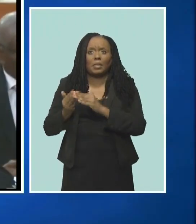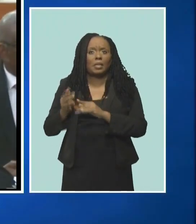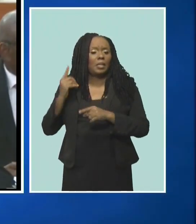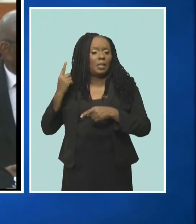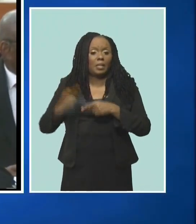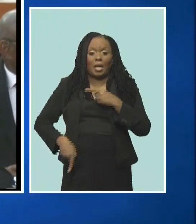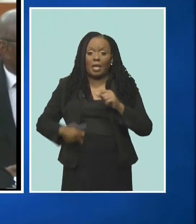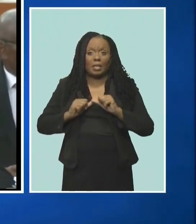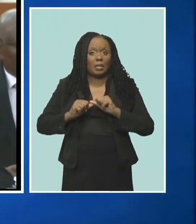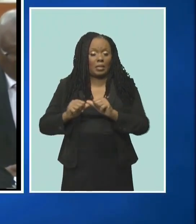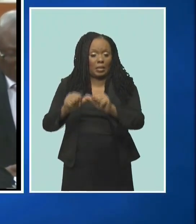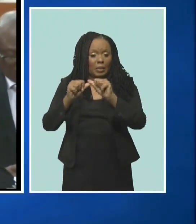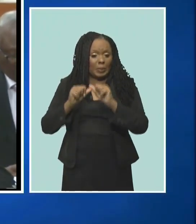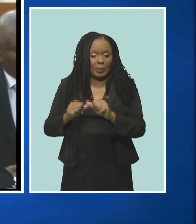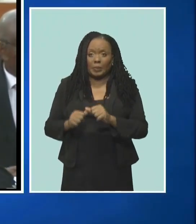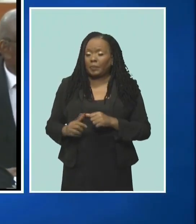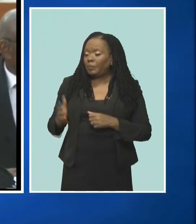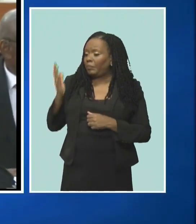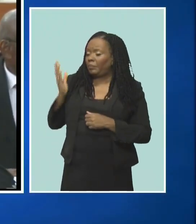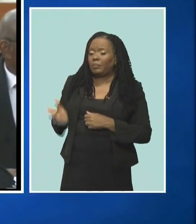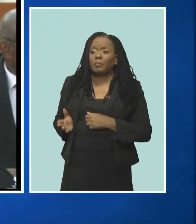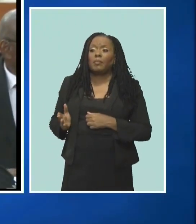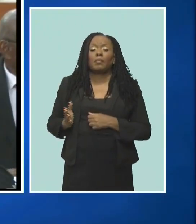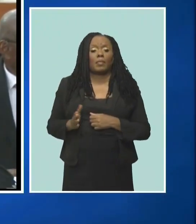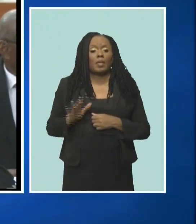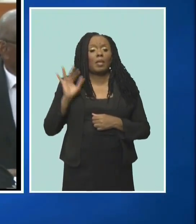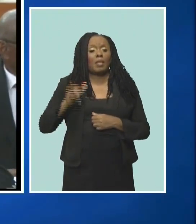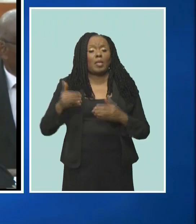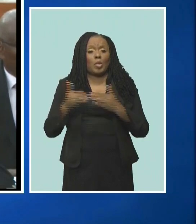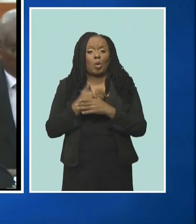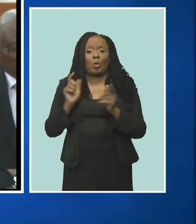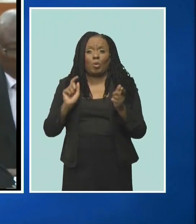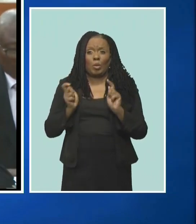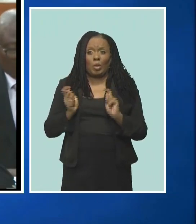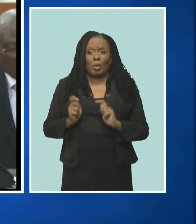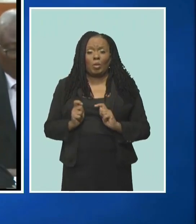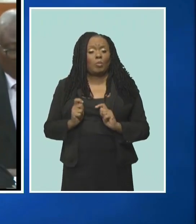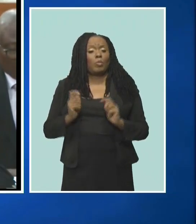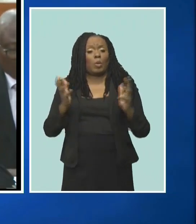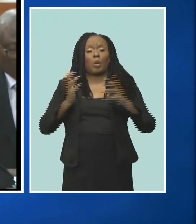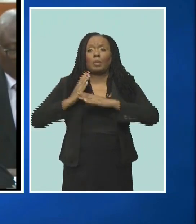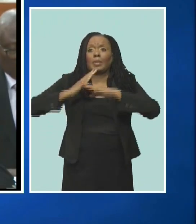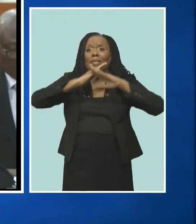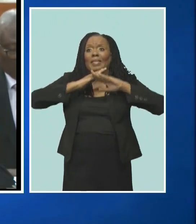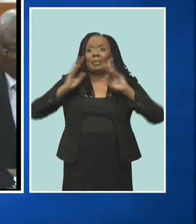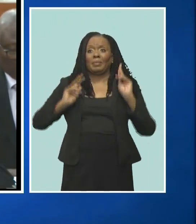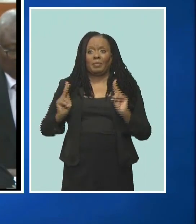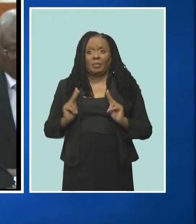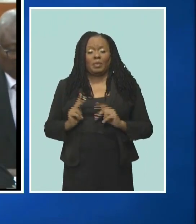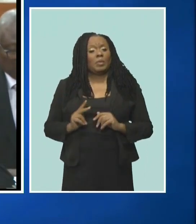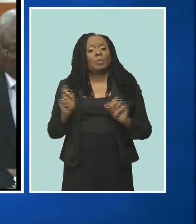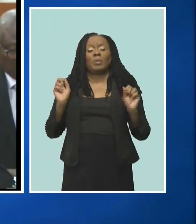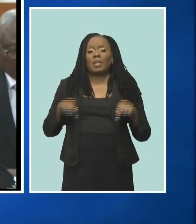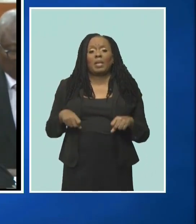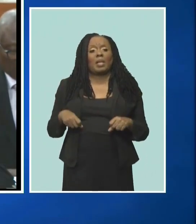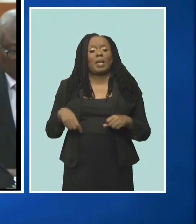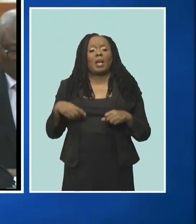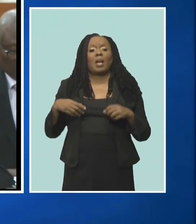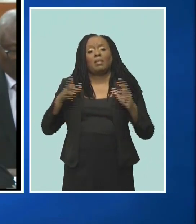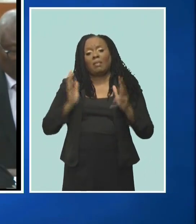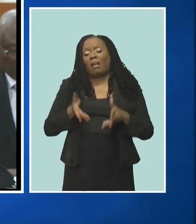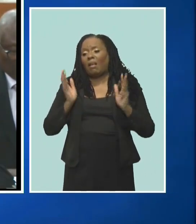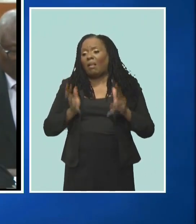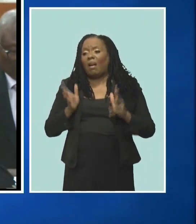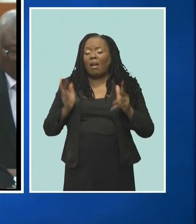It is a protective mechanism that government is putting in place. And we can talk about procedure, we